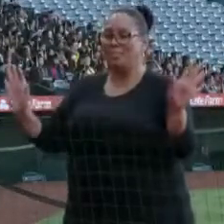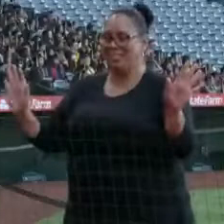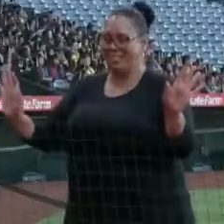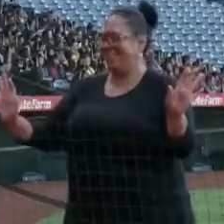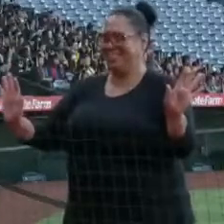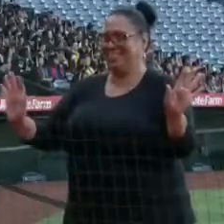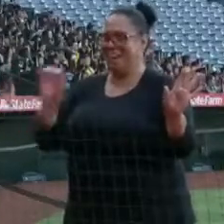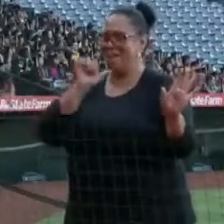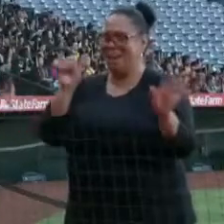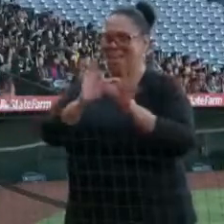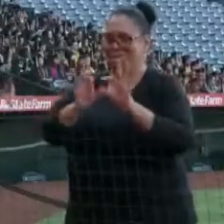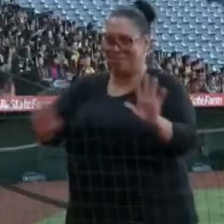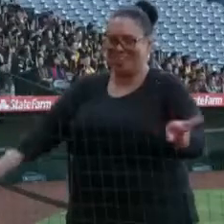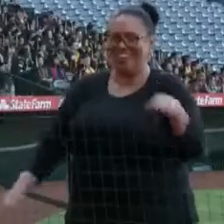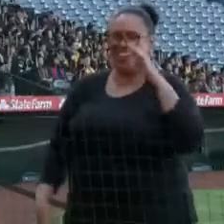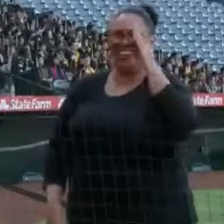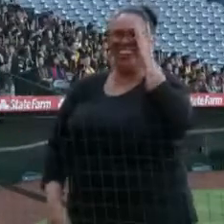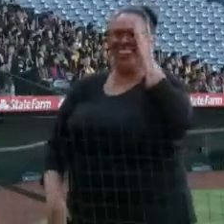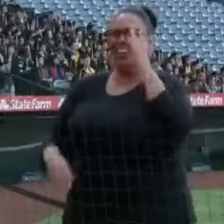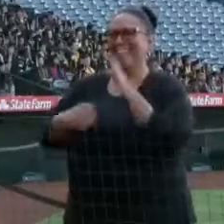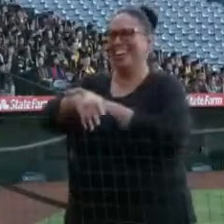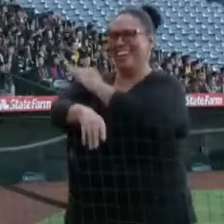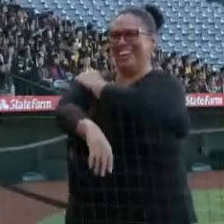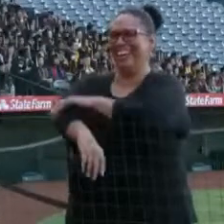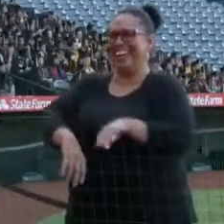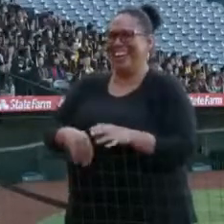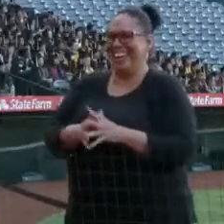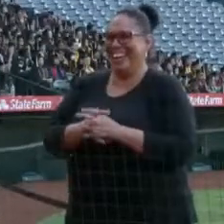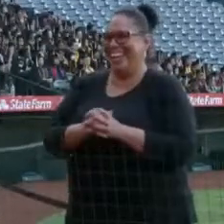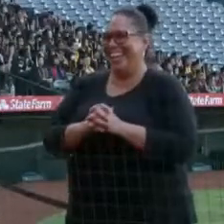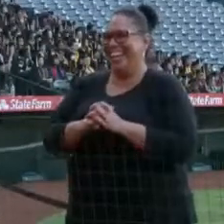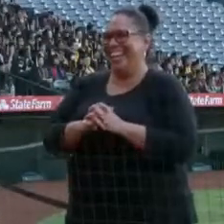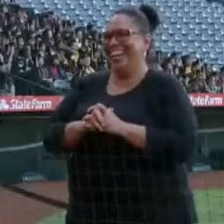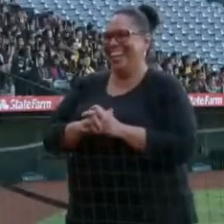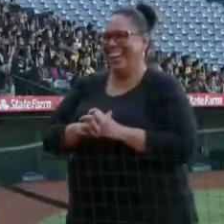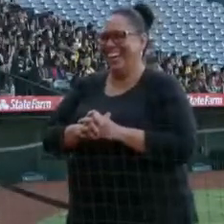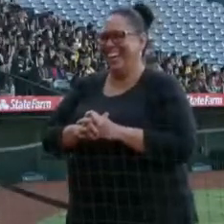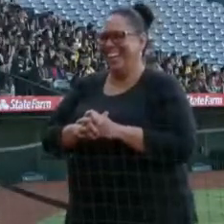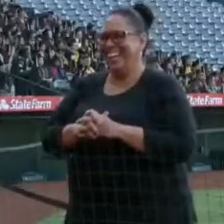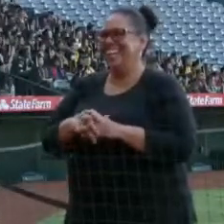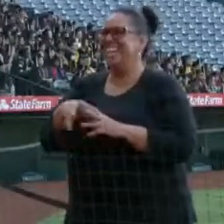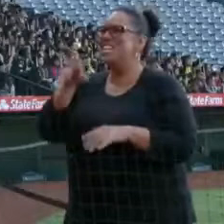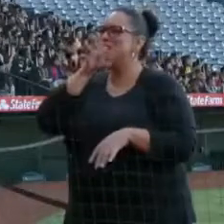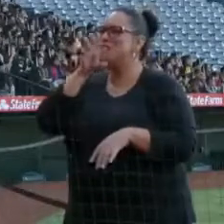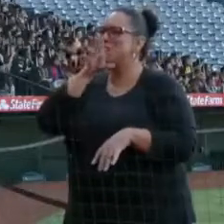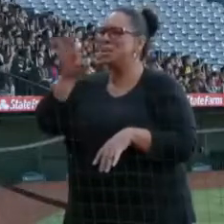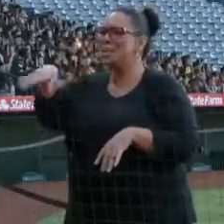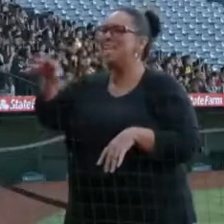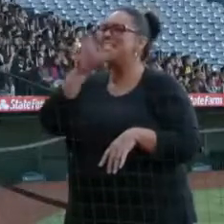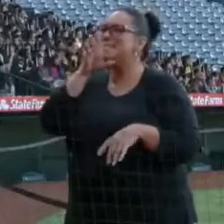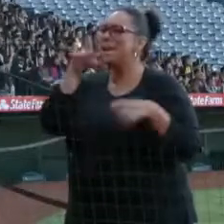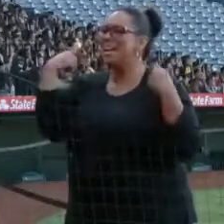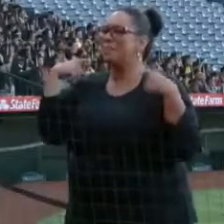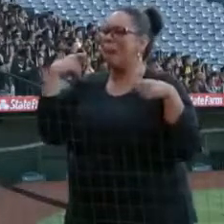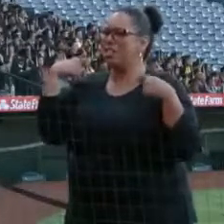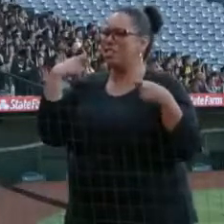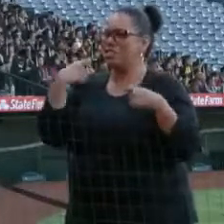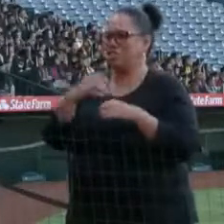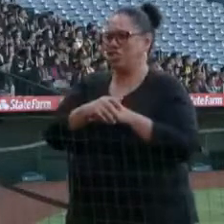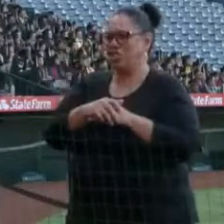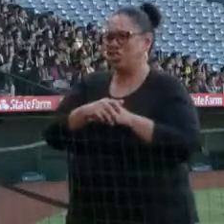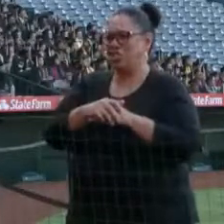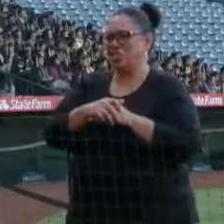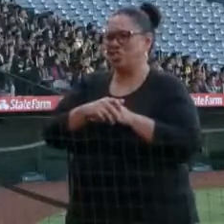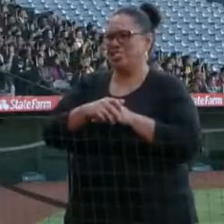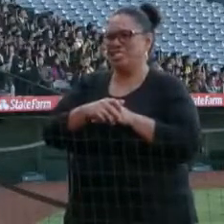indocumentada. Este título no solo es mío, sino es de mis padres también. Esta es una oportunidad para desarrollar algún cambio para